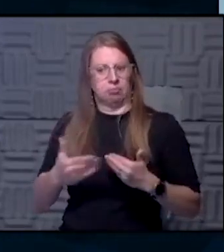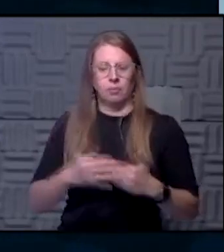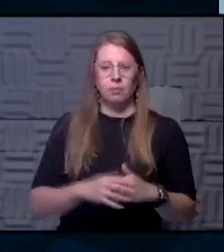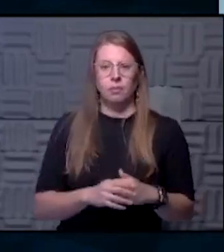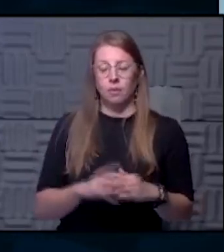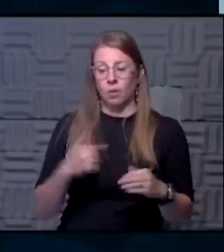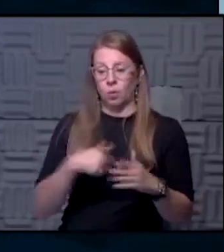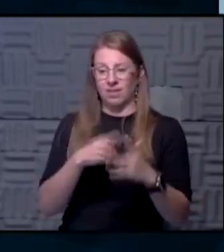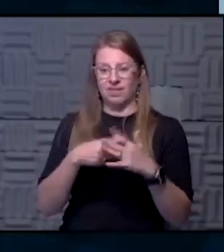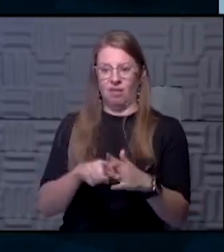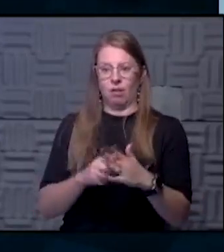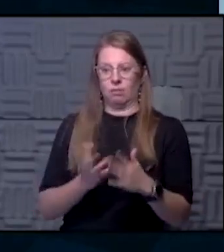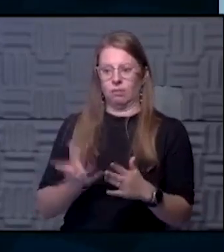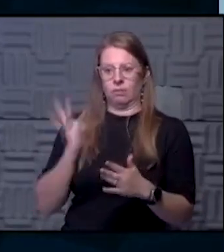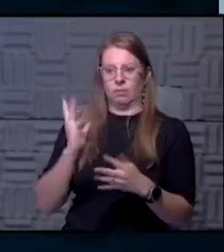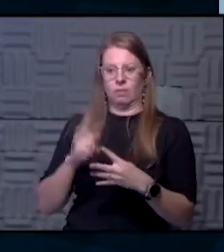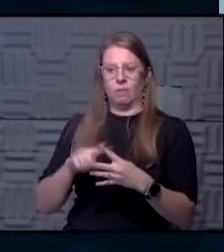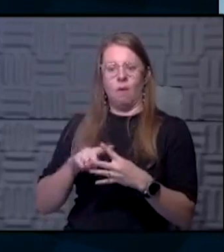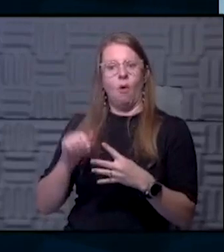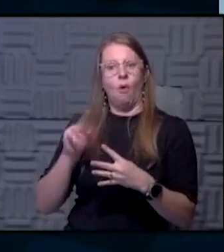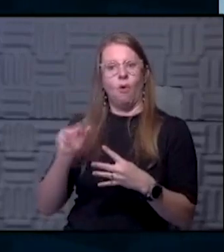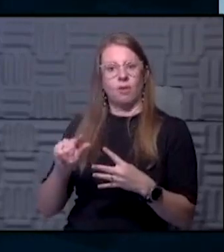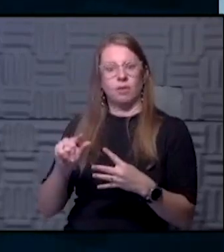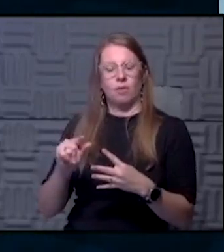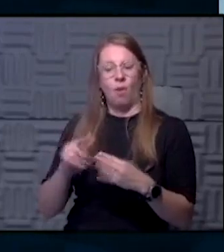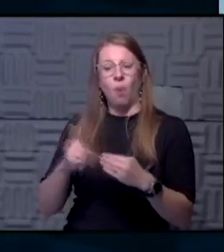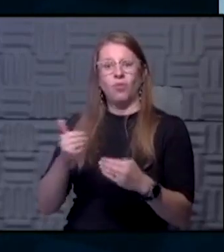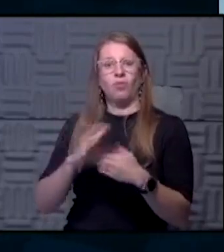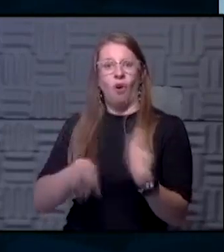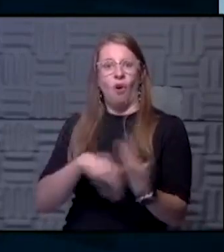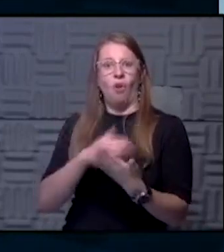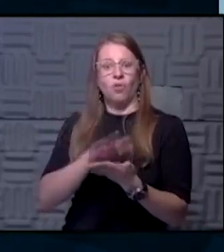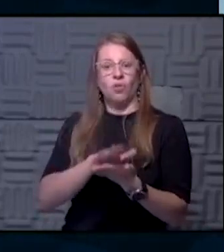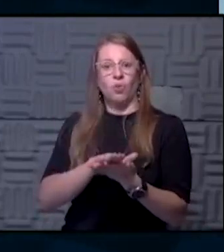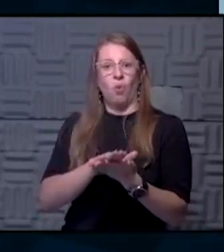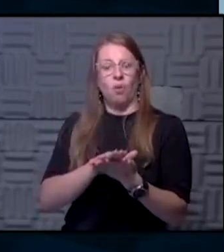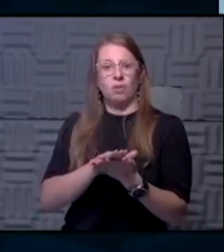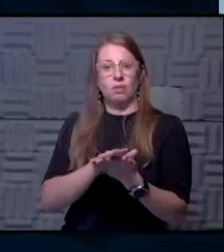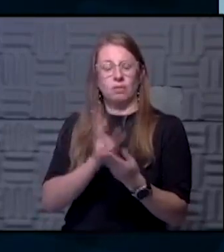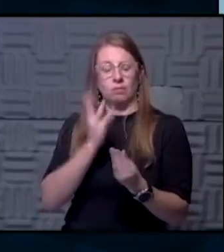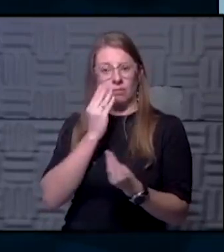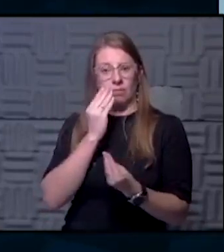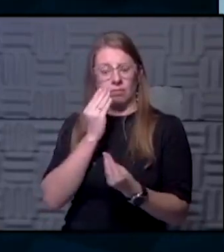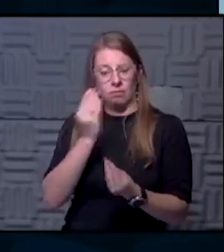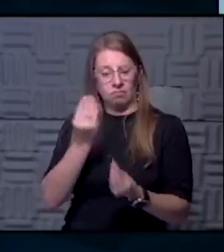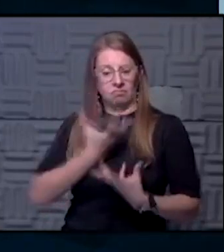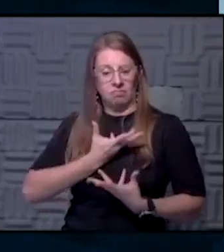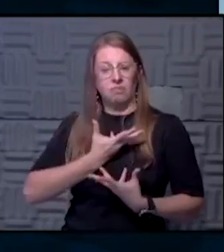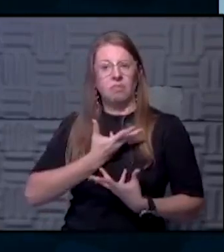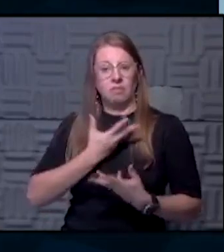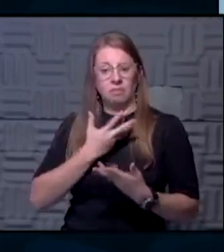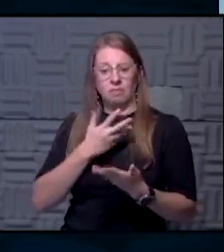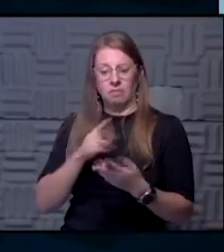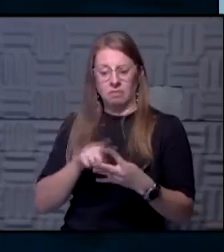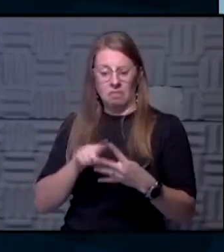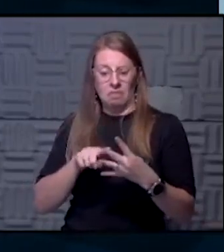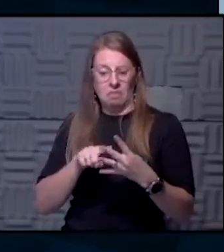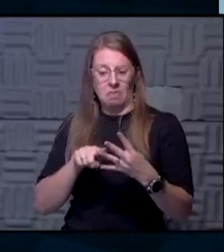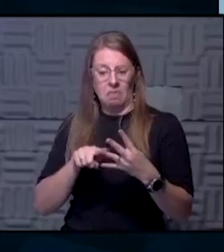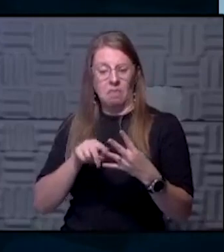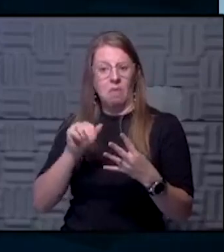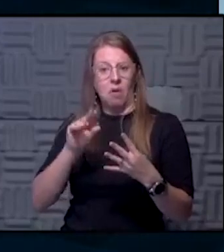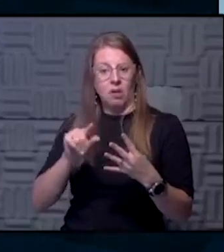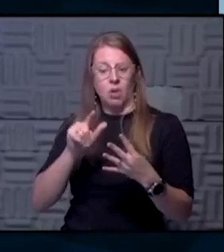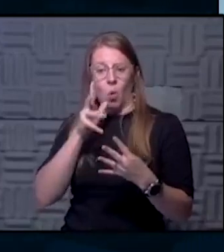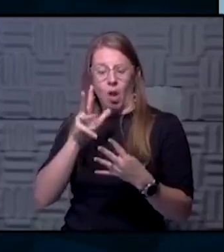back in the middle of August, almost all the schools were telling us in the middle of August that they're going to go to